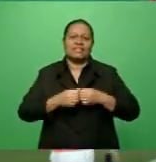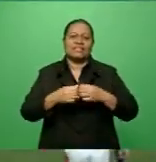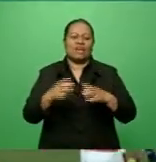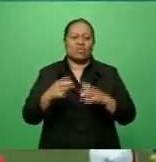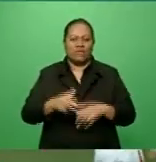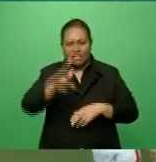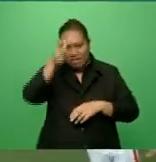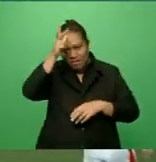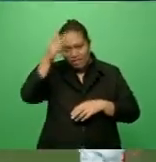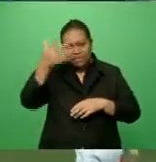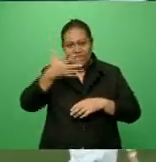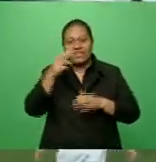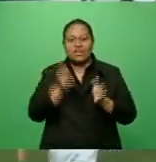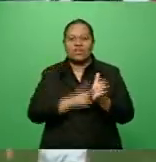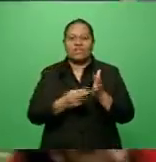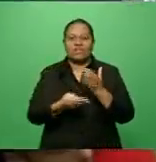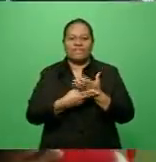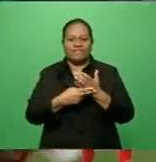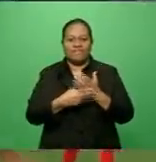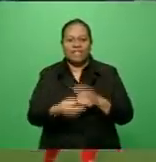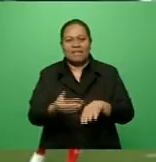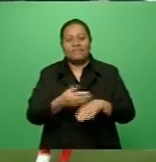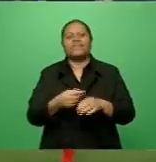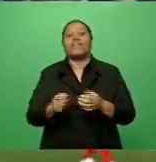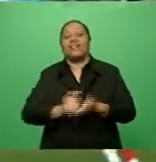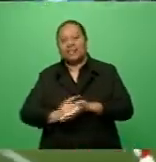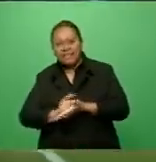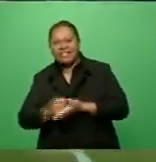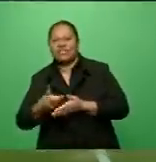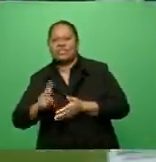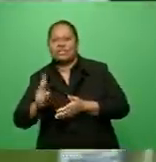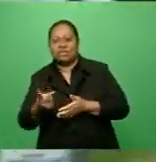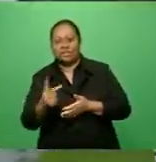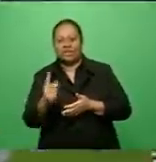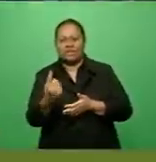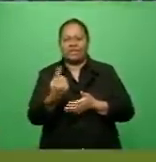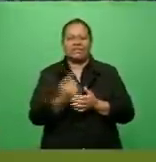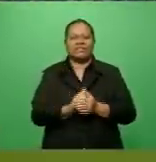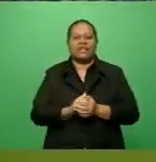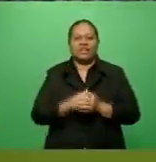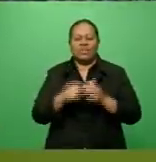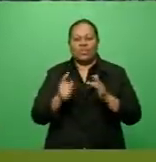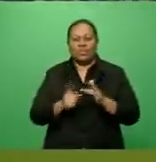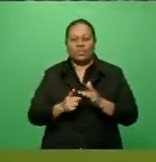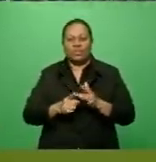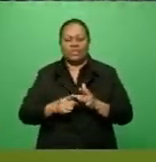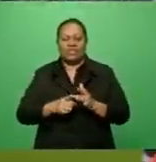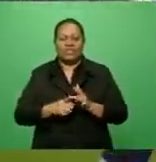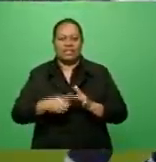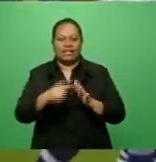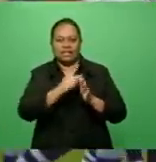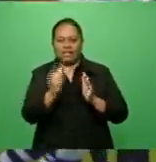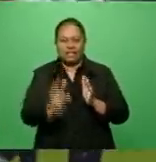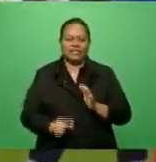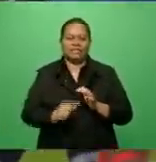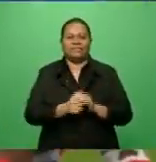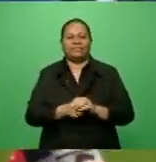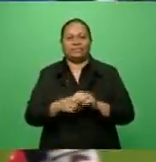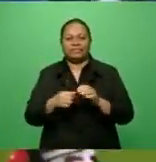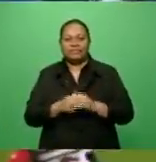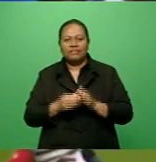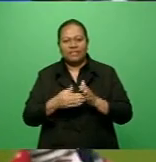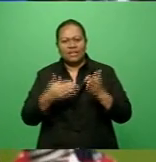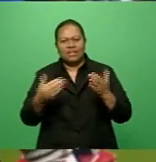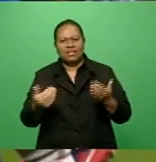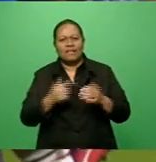on 15th November before playing Italy on the 21st, then Scotland at Murrayfield on the 28th of November. The last match